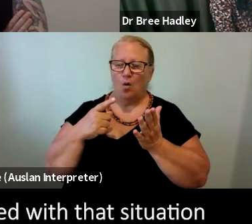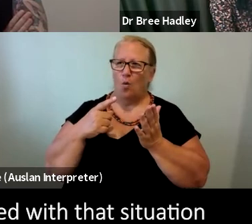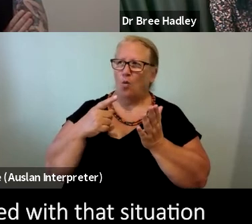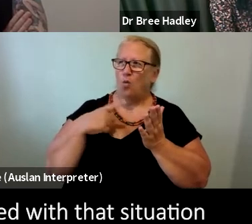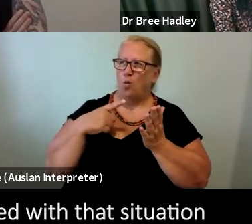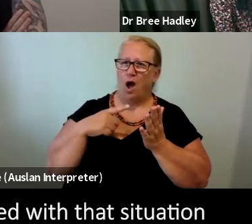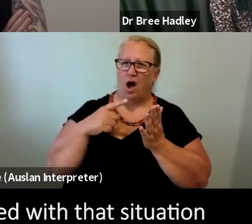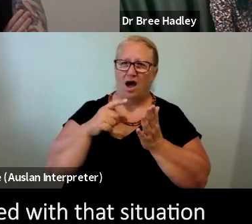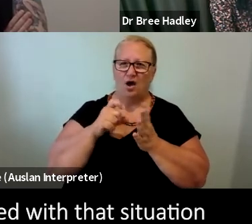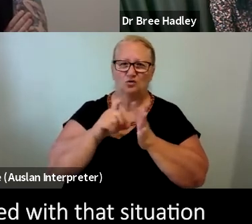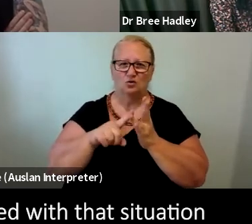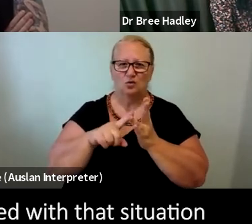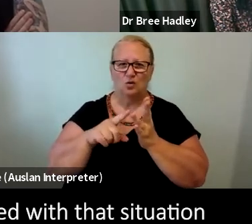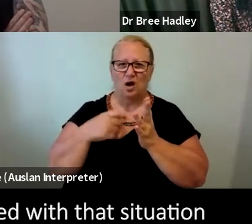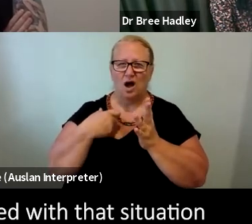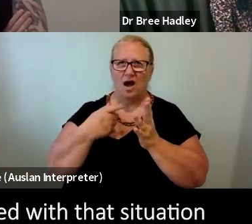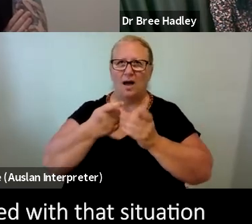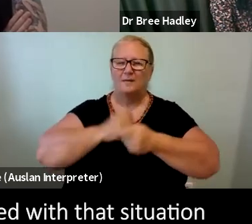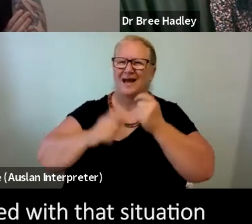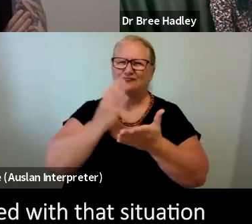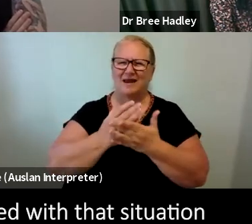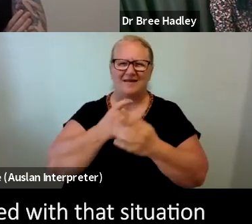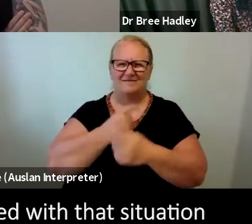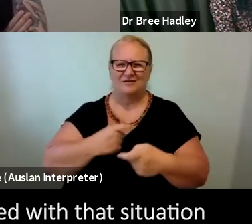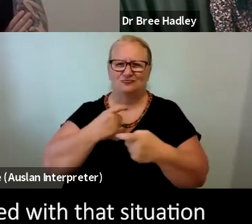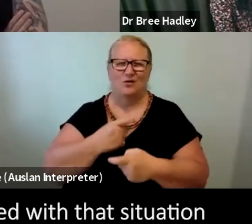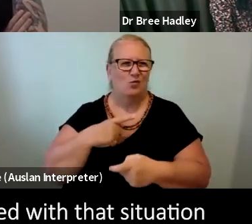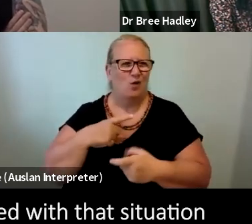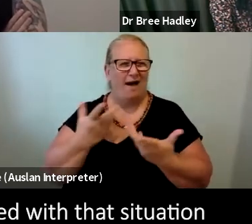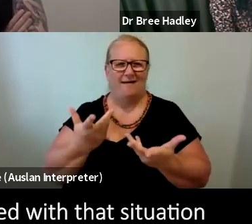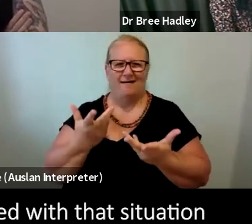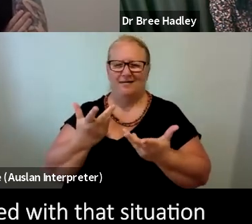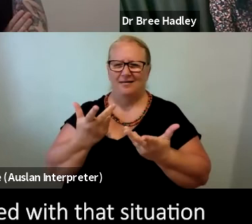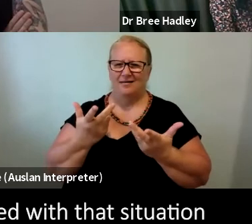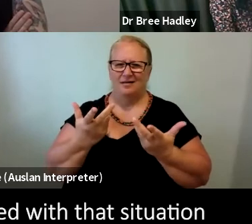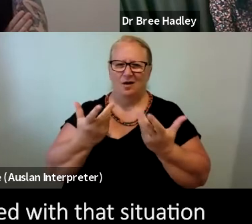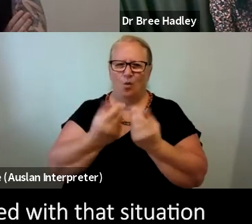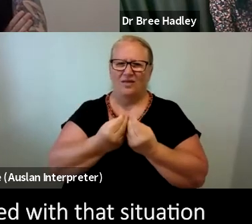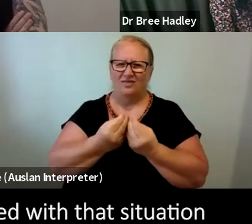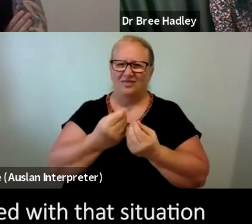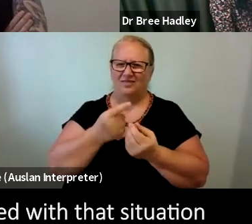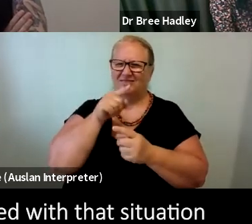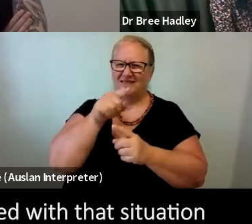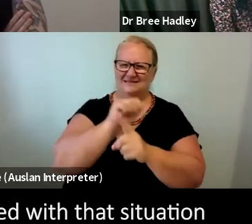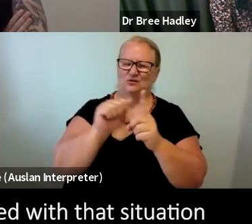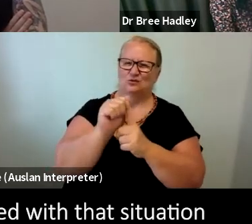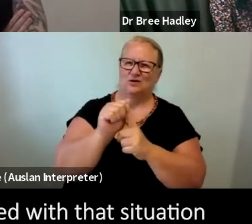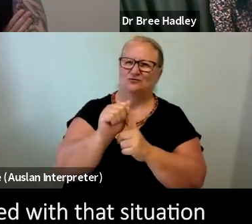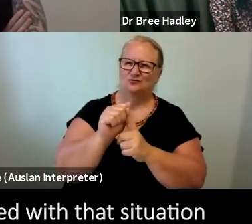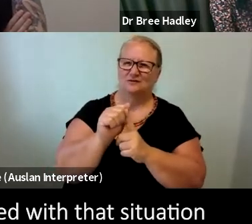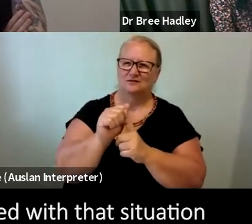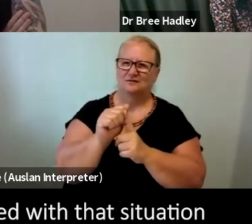why do I get so frustrated with that situation?